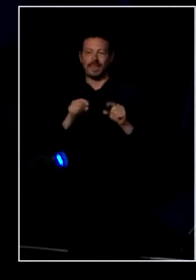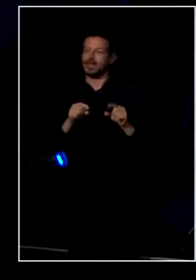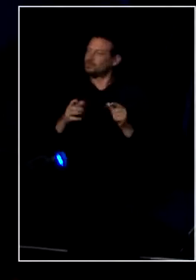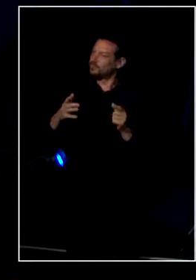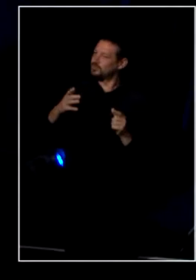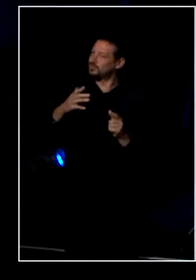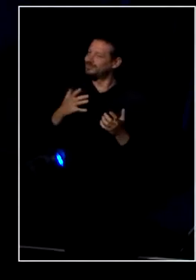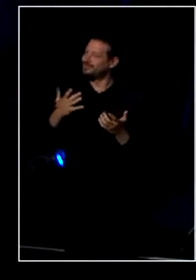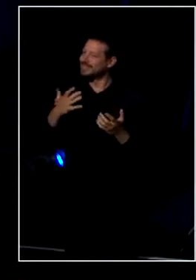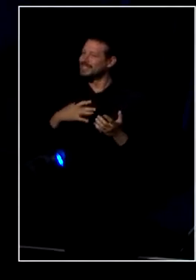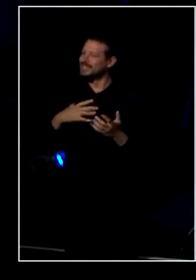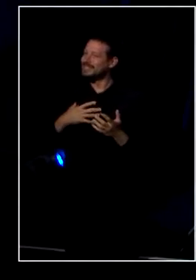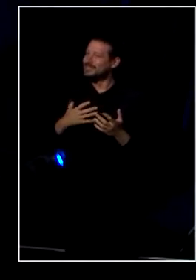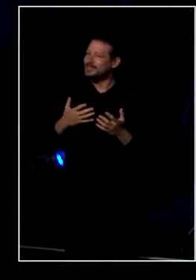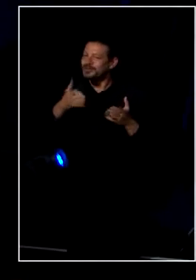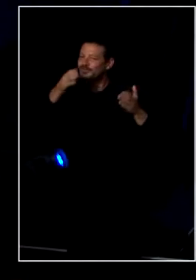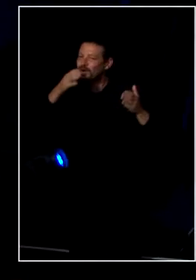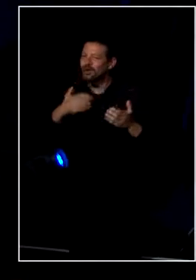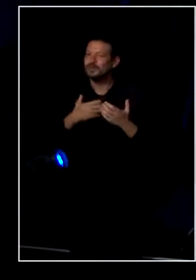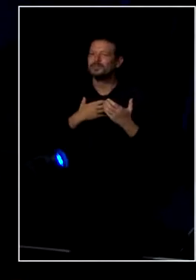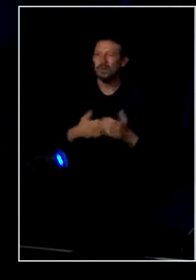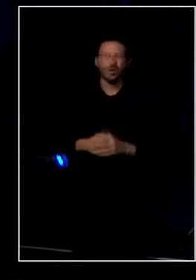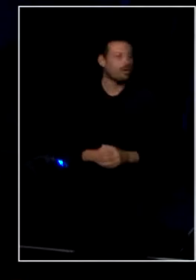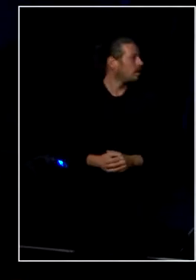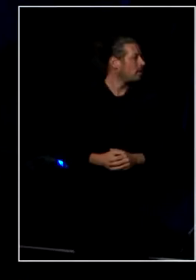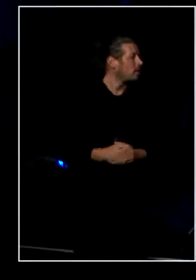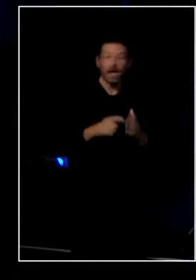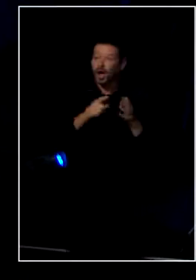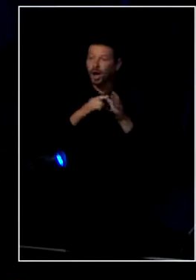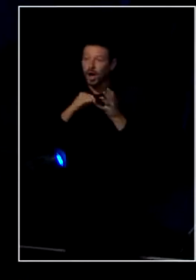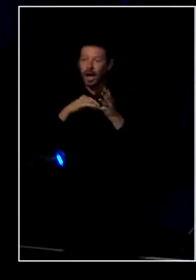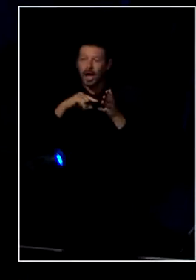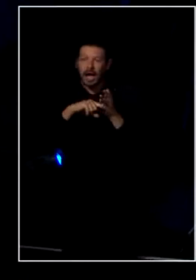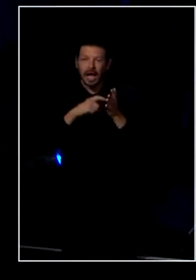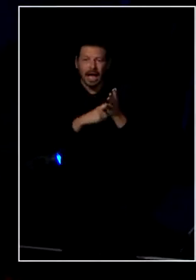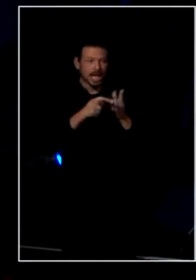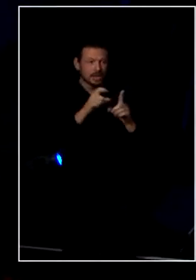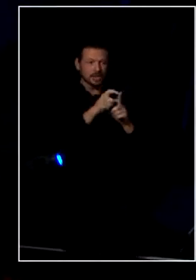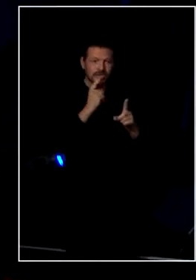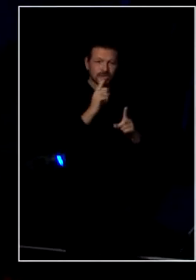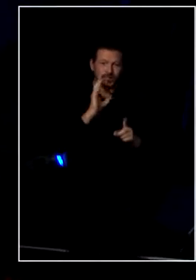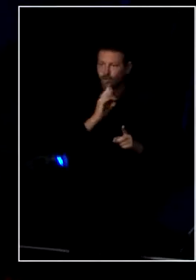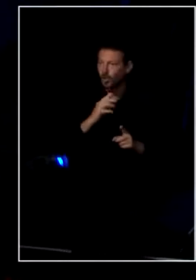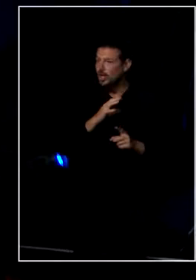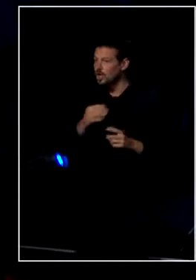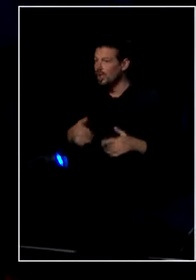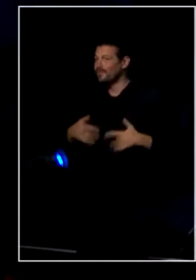on. Like also, for example, like Astrid, I'm so sad you haven't felt welcome.